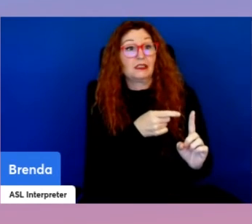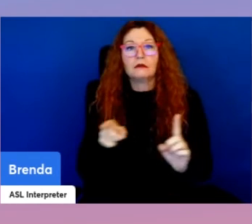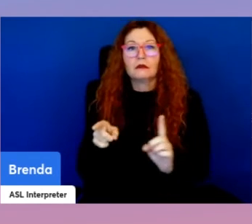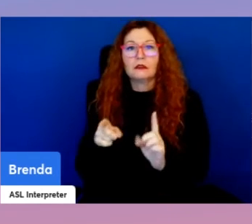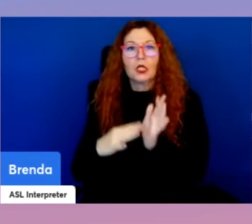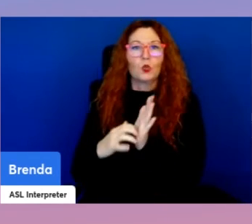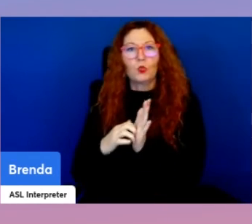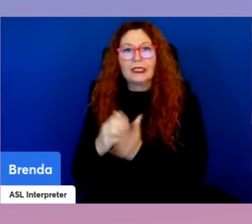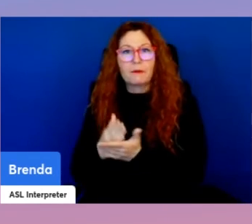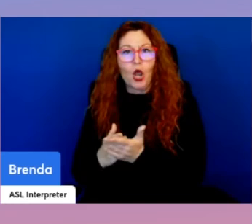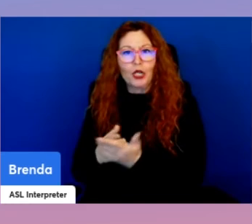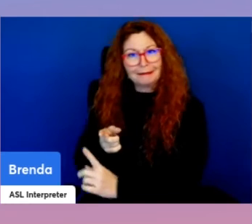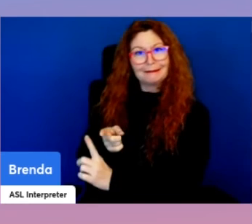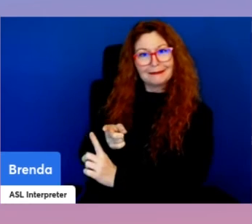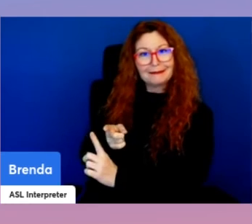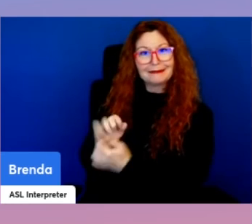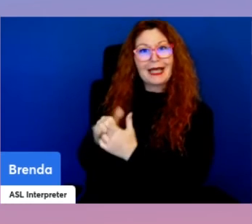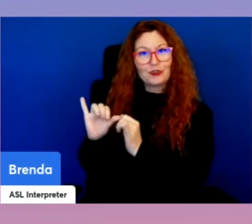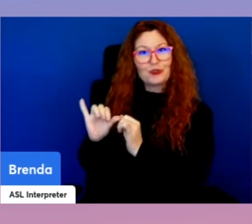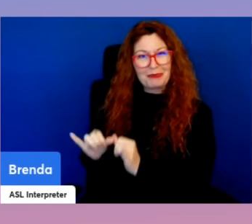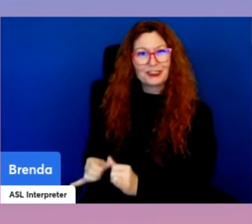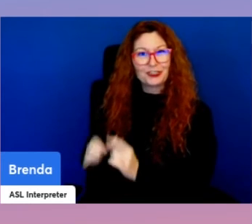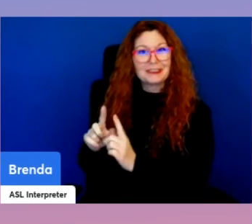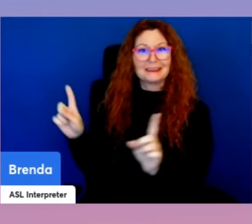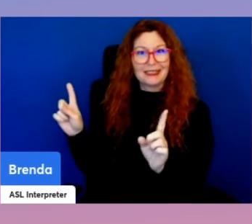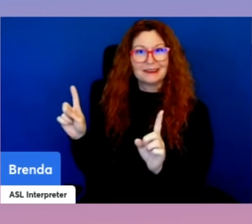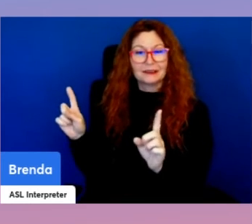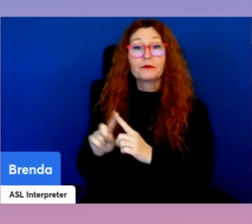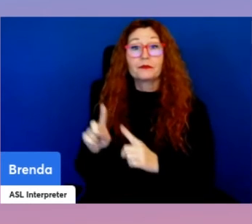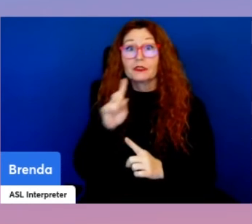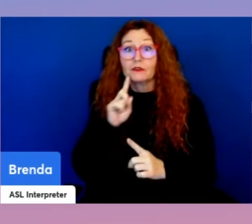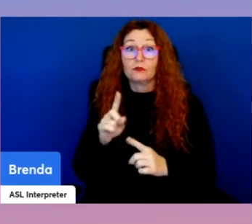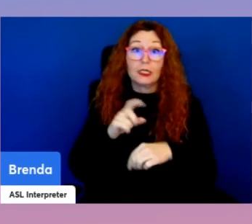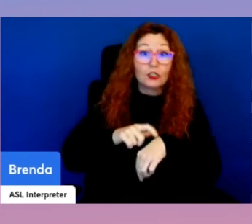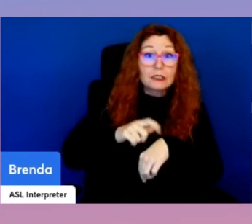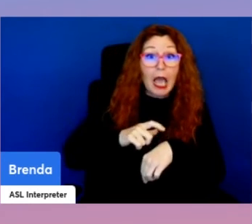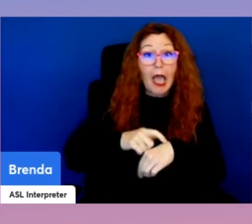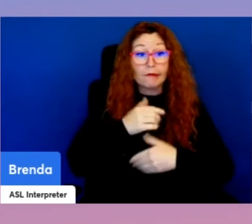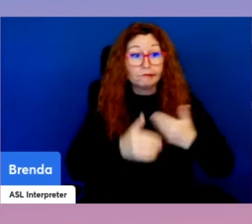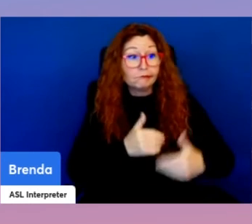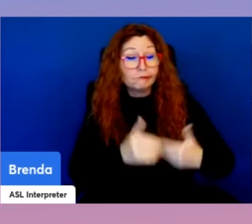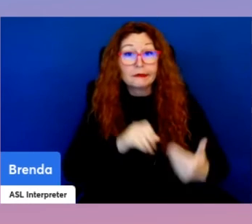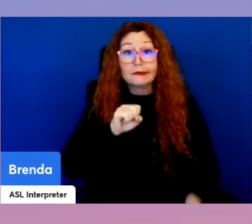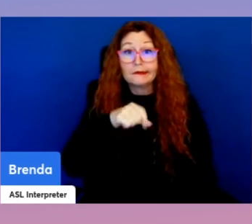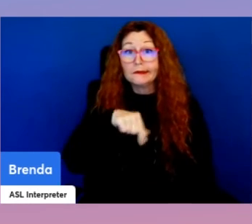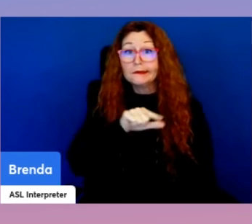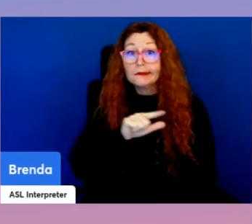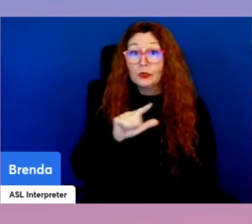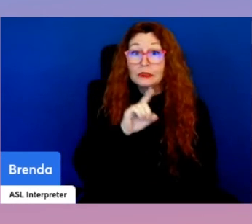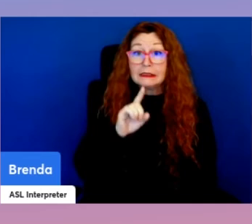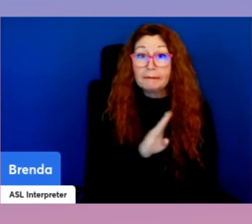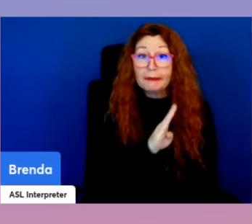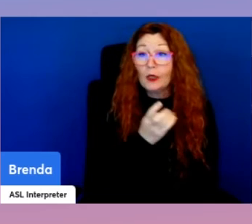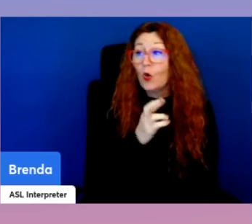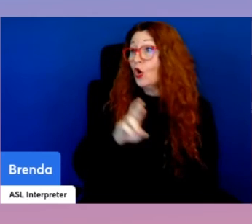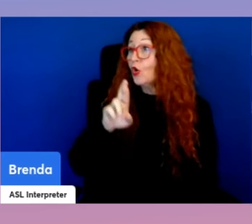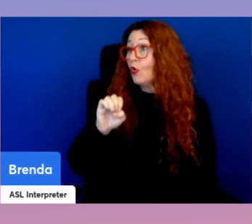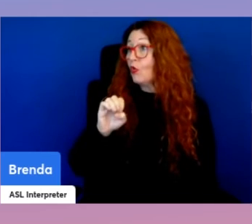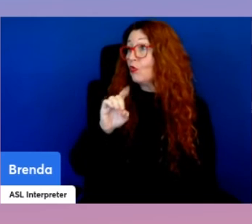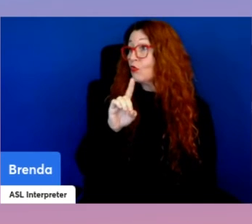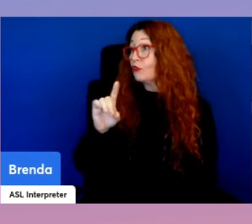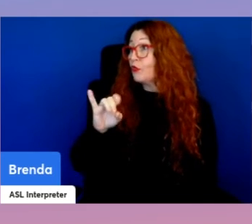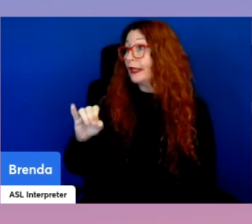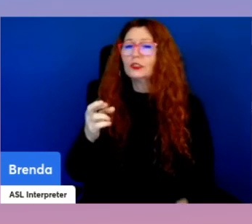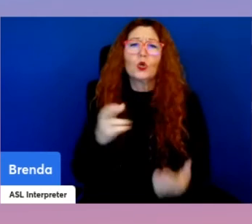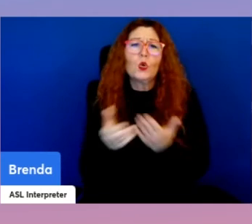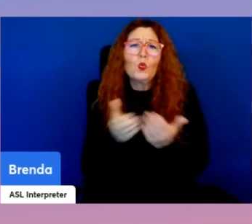configure AKS to be zone resilient, and we neglect SQLDB or Redis or whatever we happen to be using, then if there happens to be a